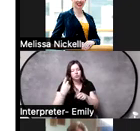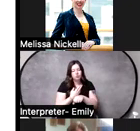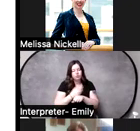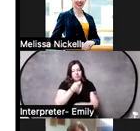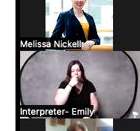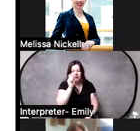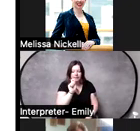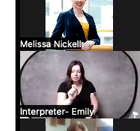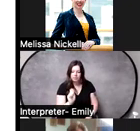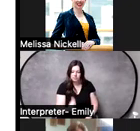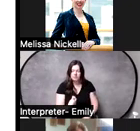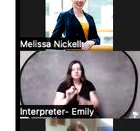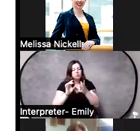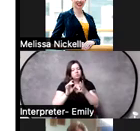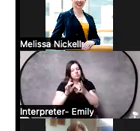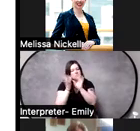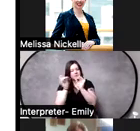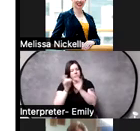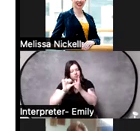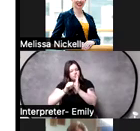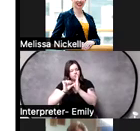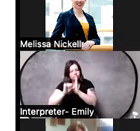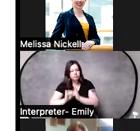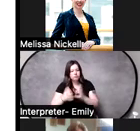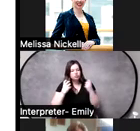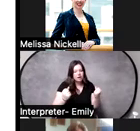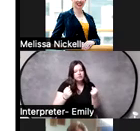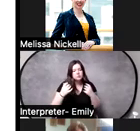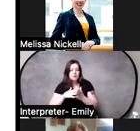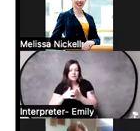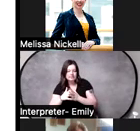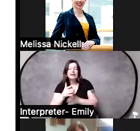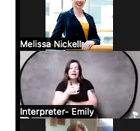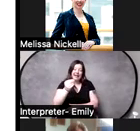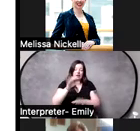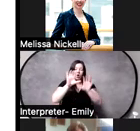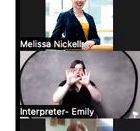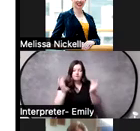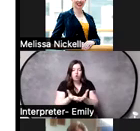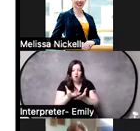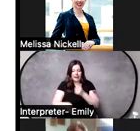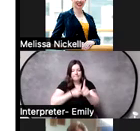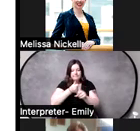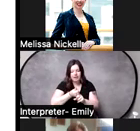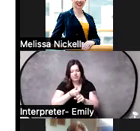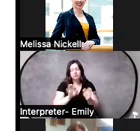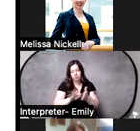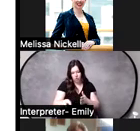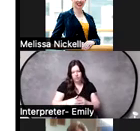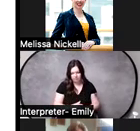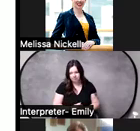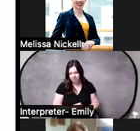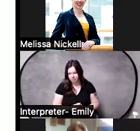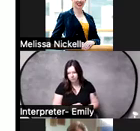for those different criteria. And they're going to provide an overall impact score. okay? So the